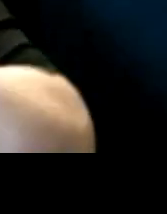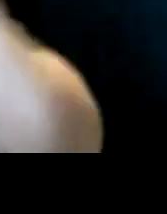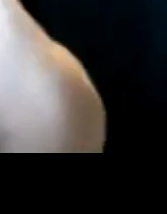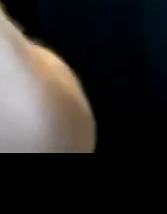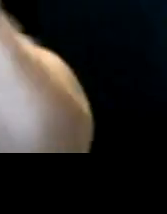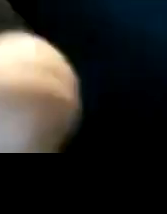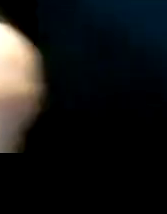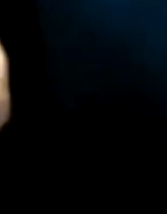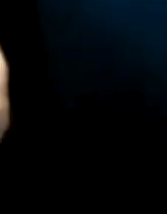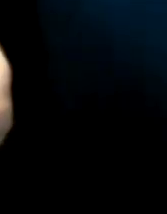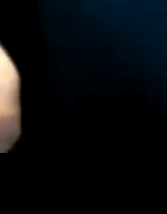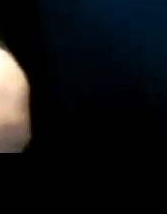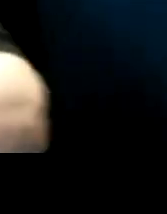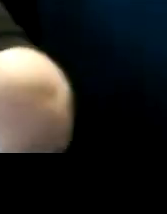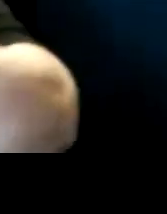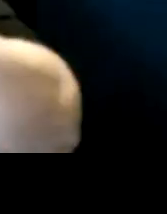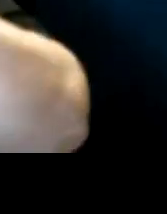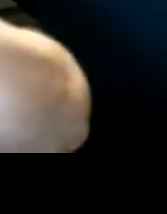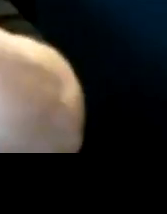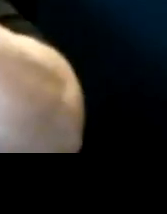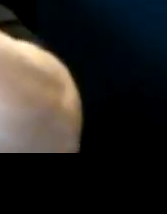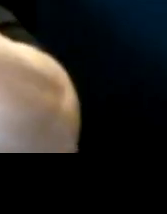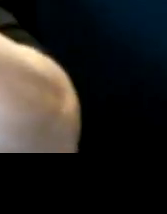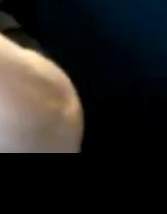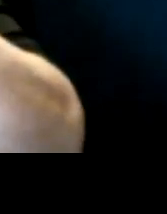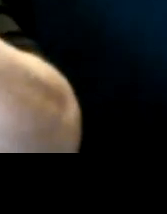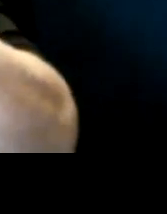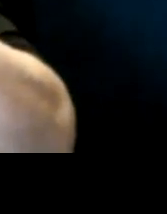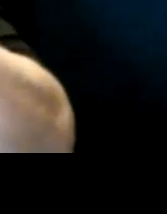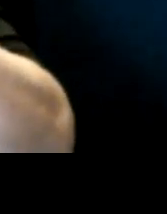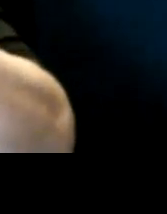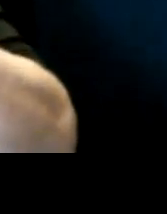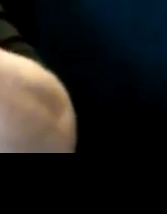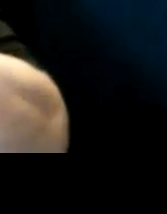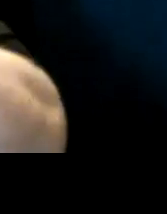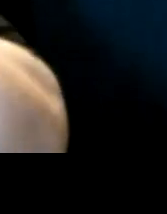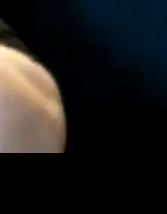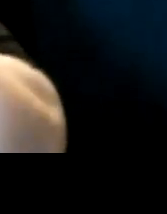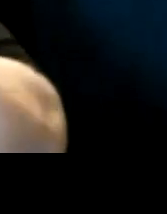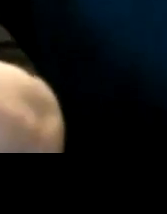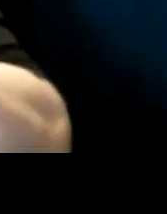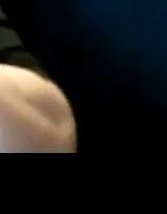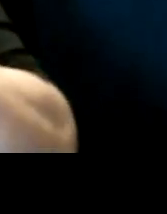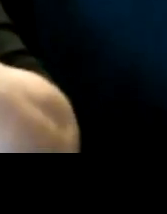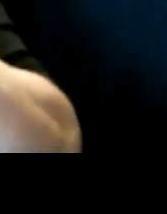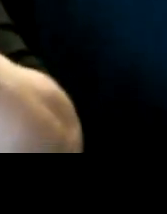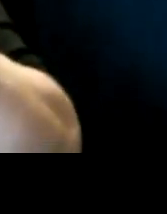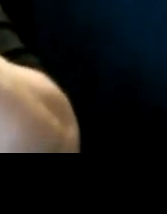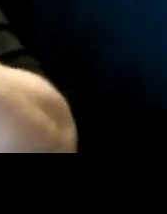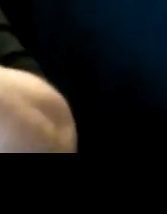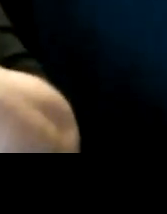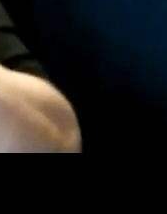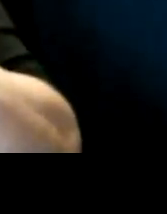wheels. And when you look at the power and control wheel, you'll notice that it's got 8 different spokes on